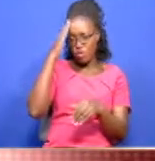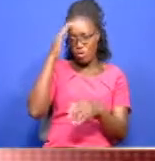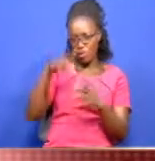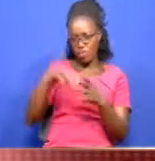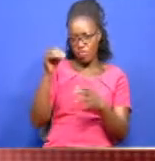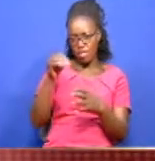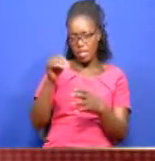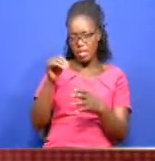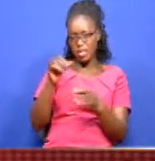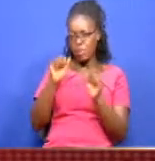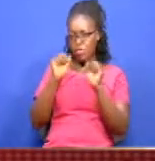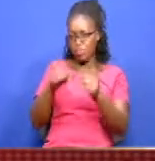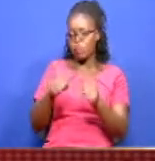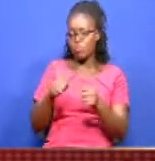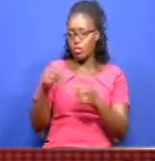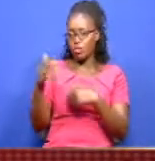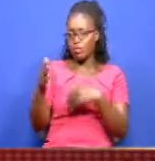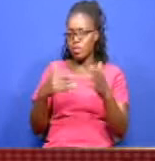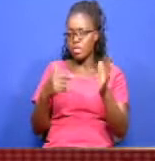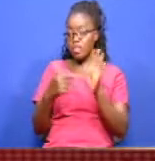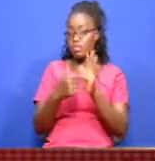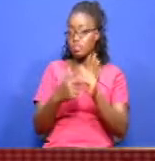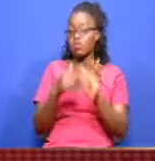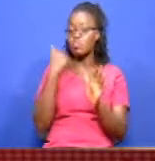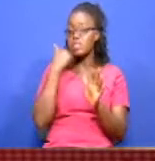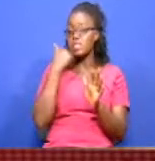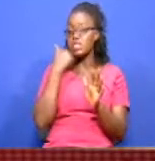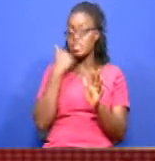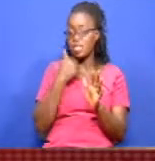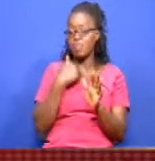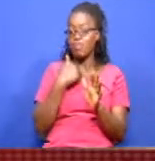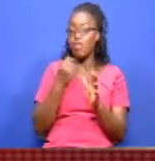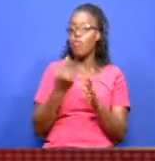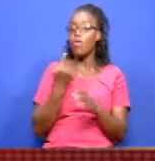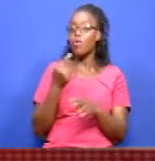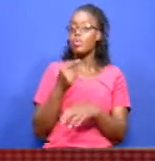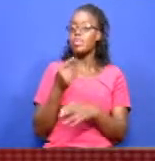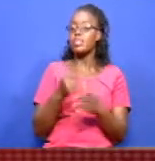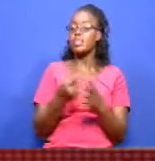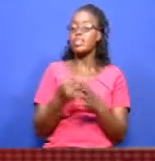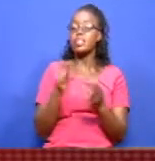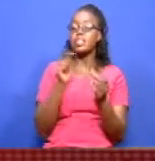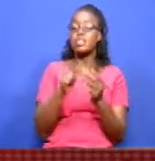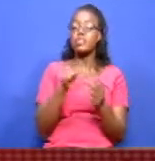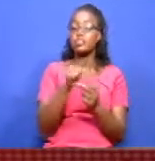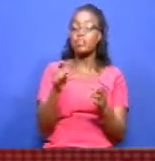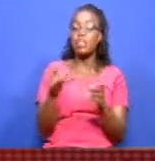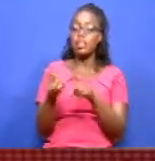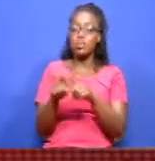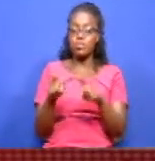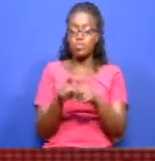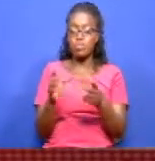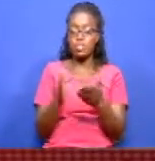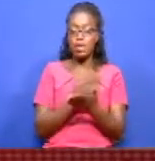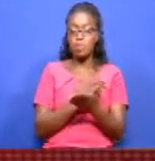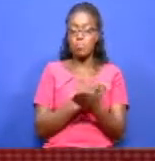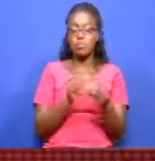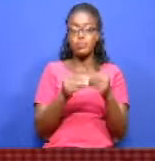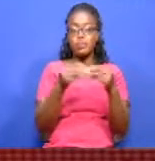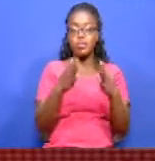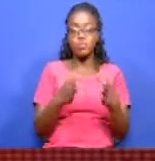developed COVID in the course of your journey. Only then do we test you. And even then, in certain border points like